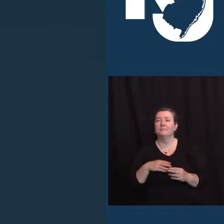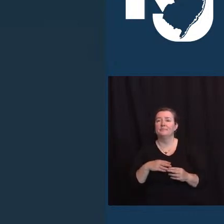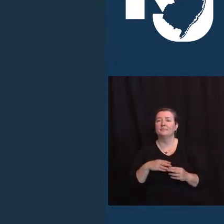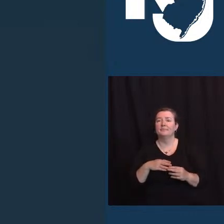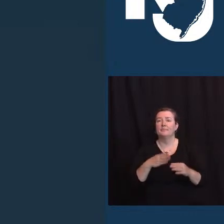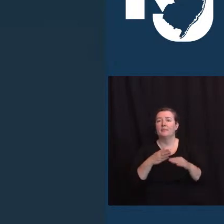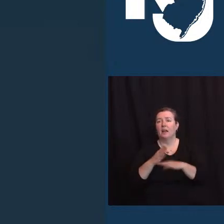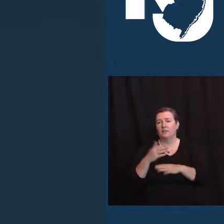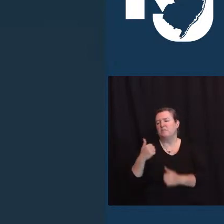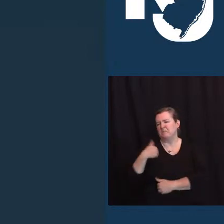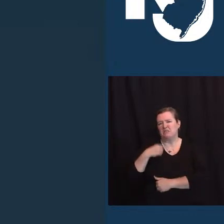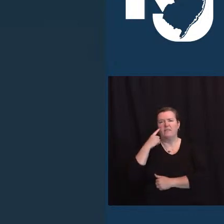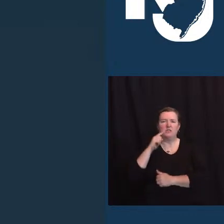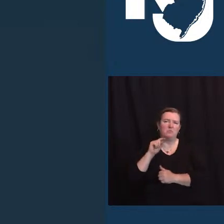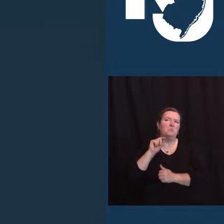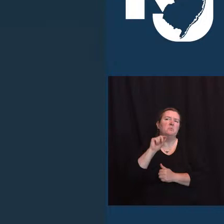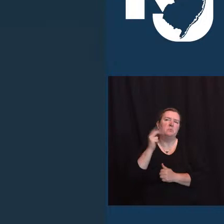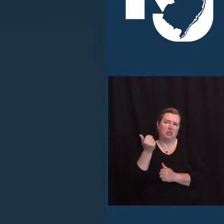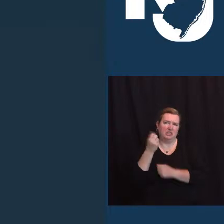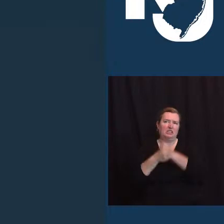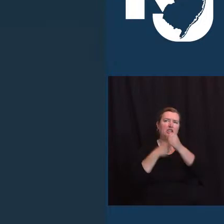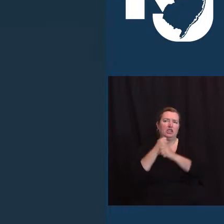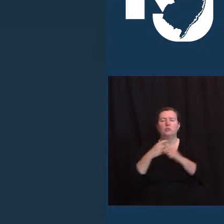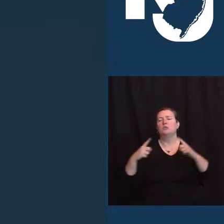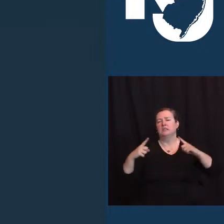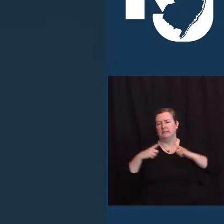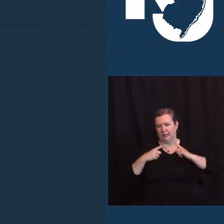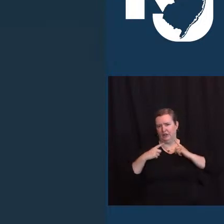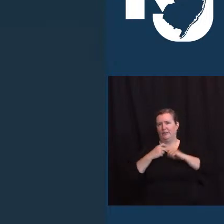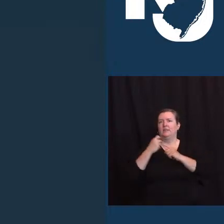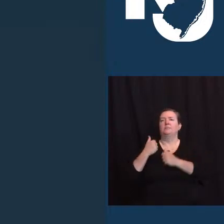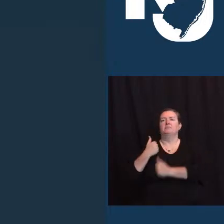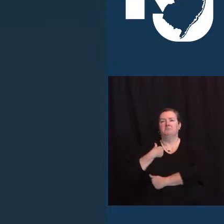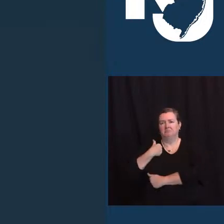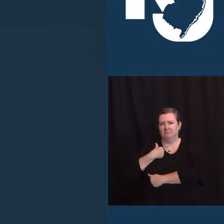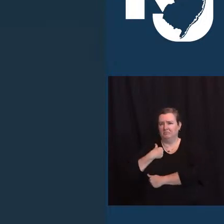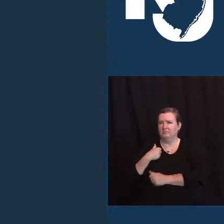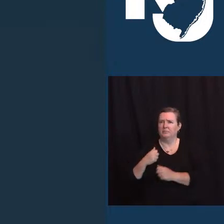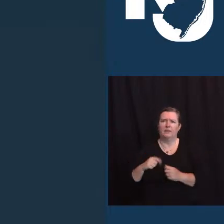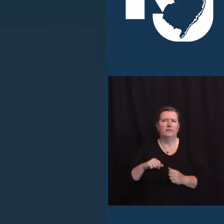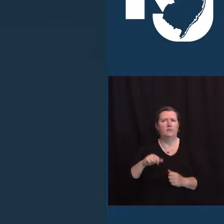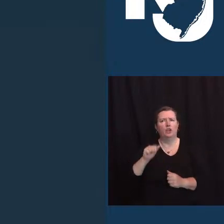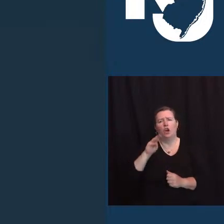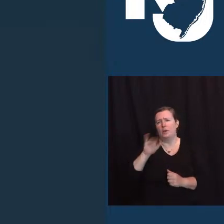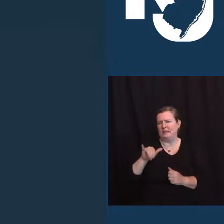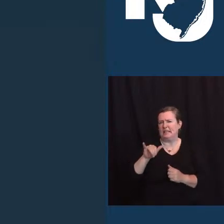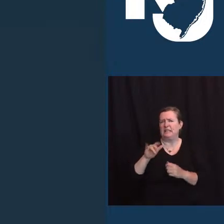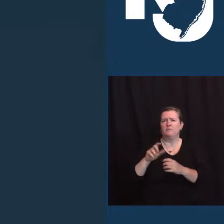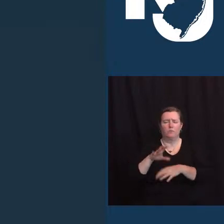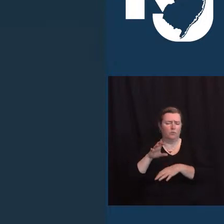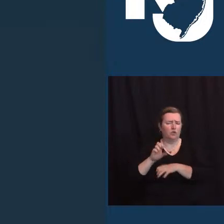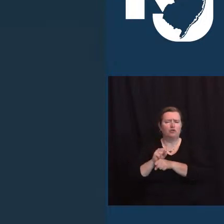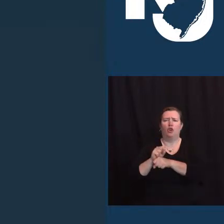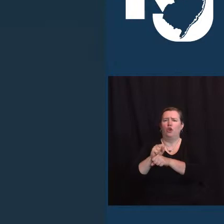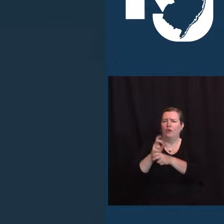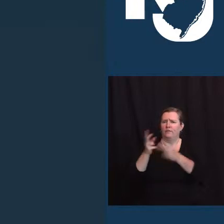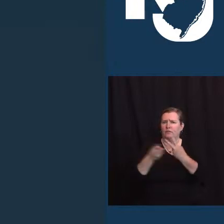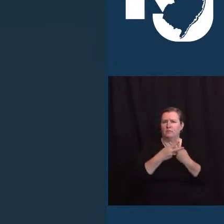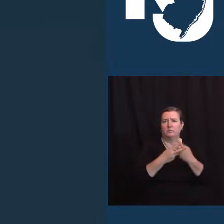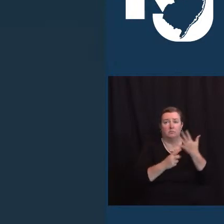duty service to our nation. He would remain a proud Army reservist and continue to serve, ultimately rising to the rank of